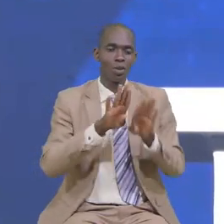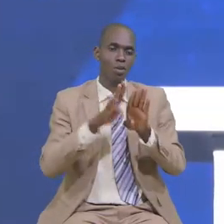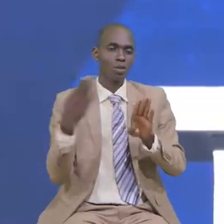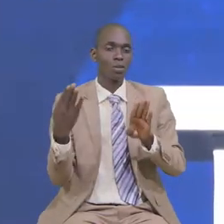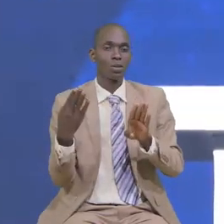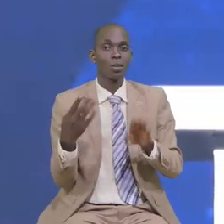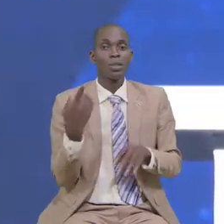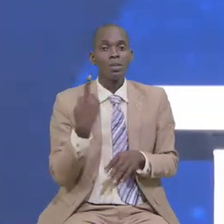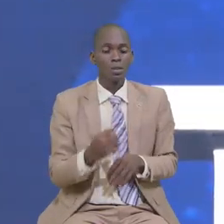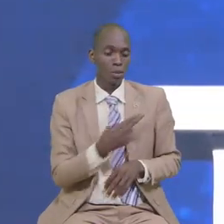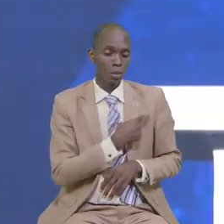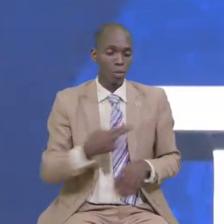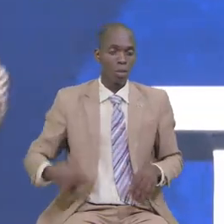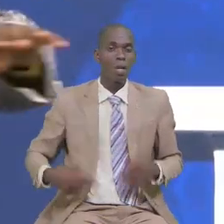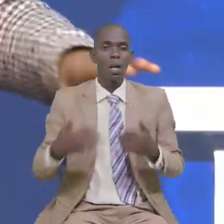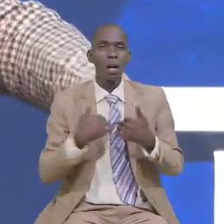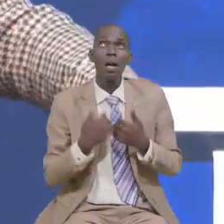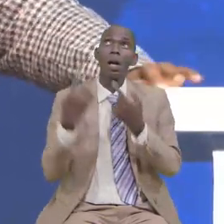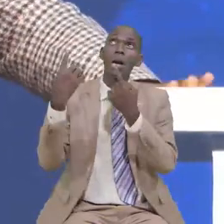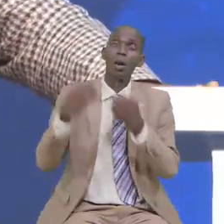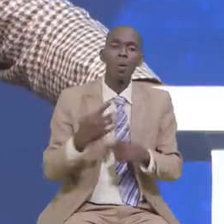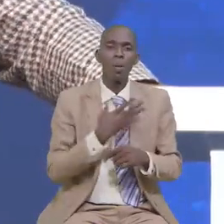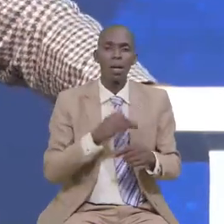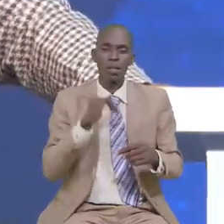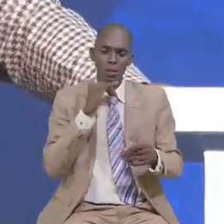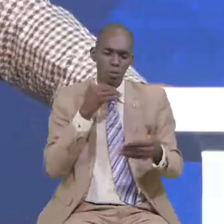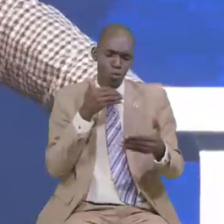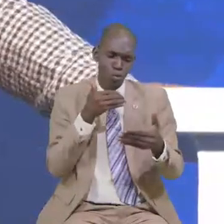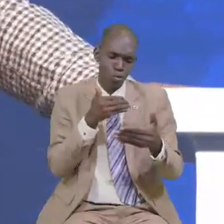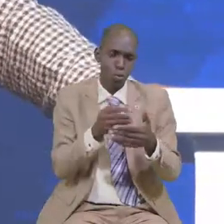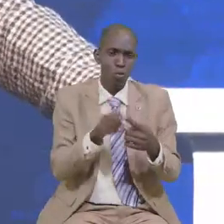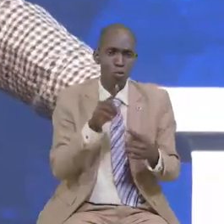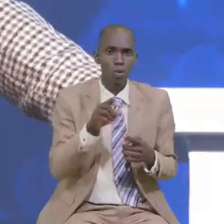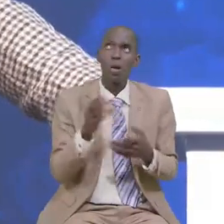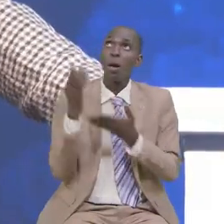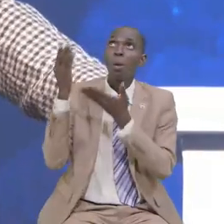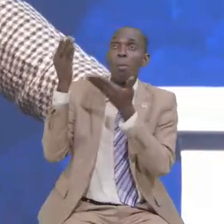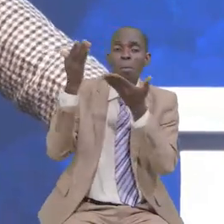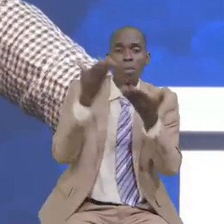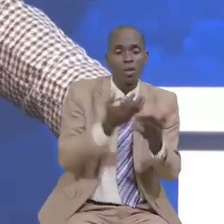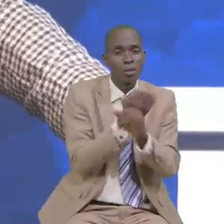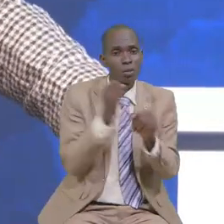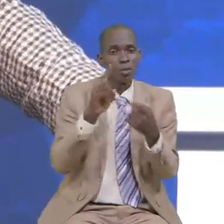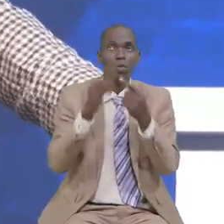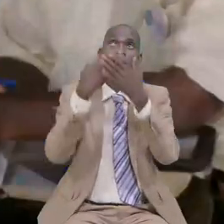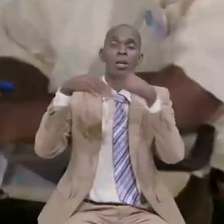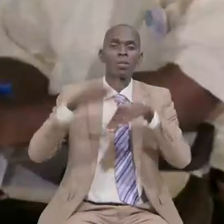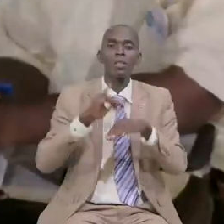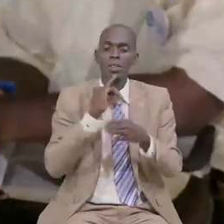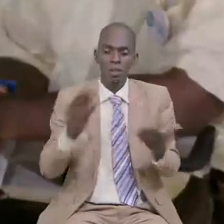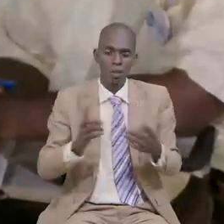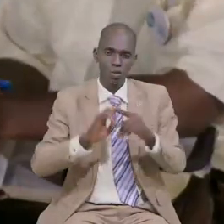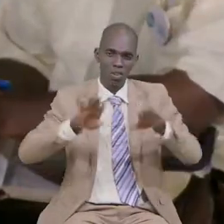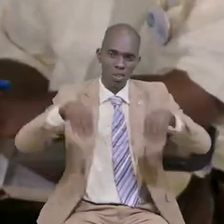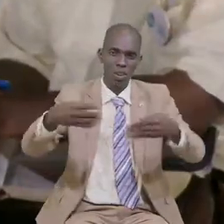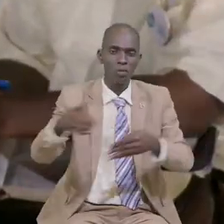royalty has come and is approaching you. I brought salvation from heaven, and I'm here to give you that salvation from